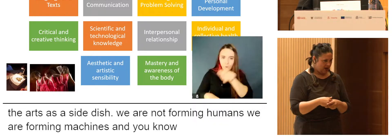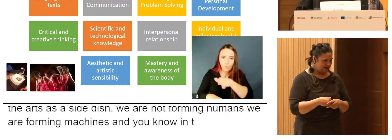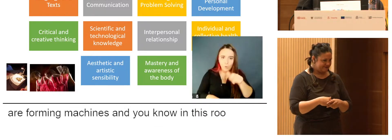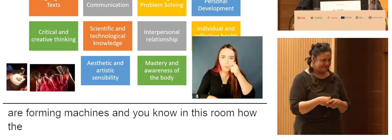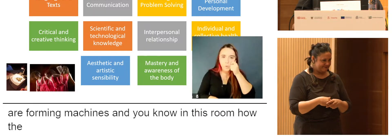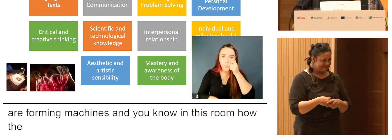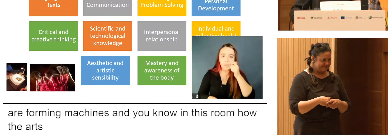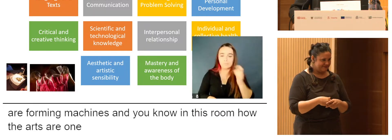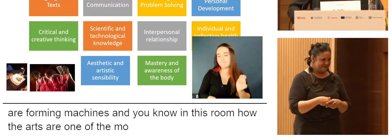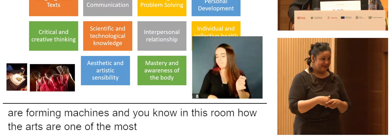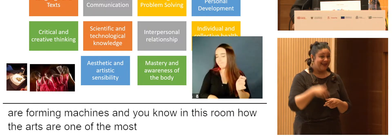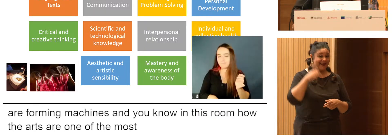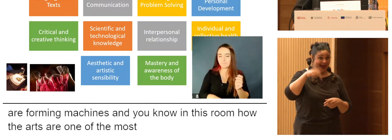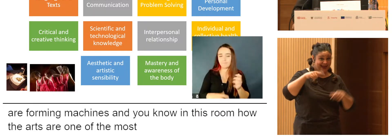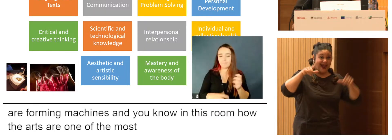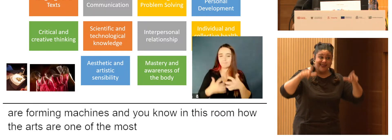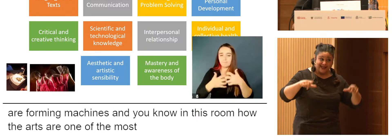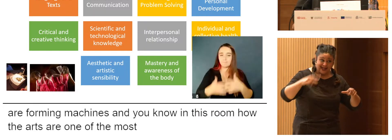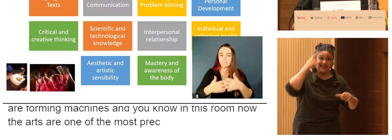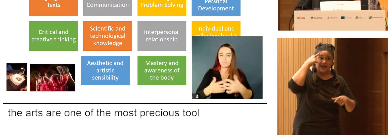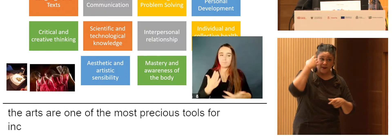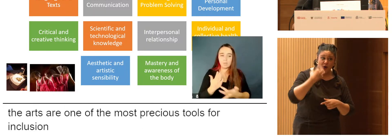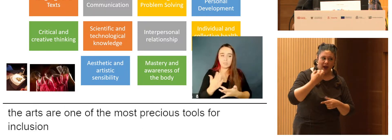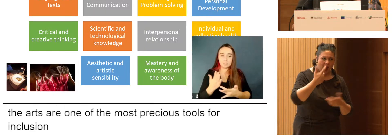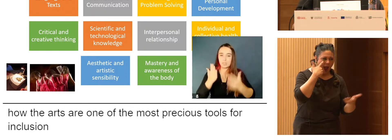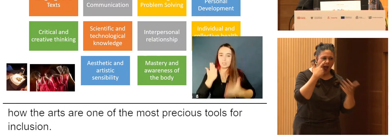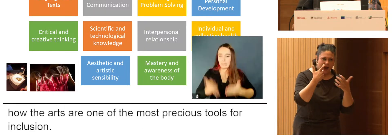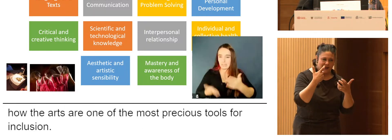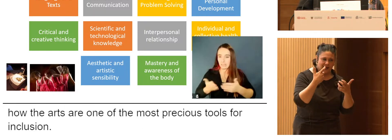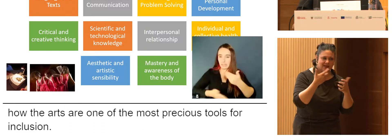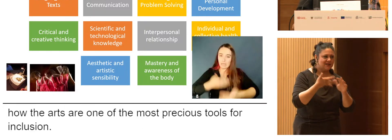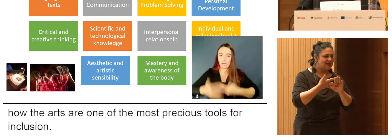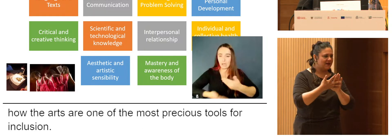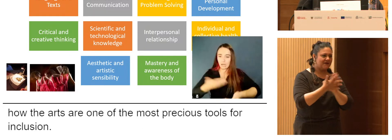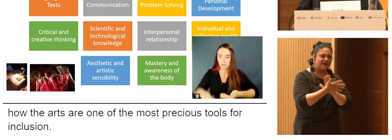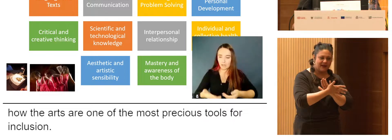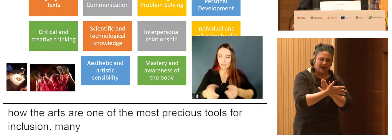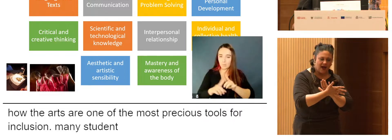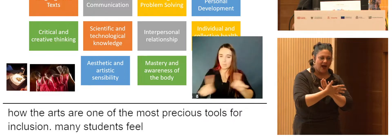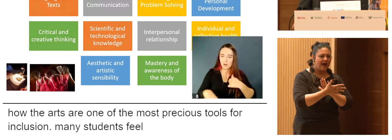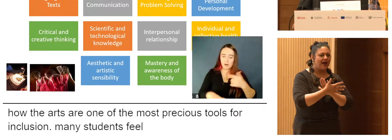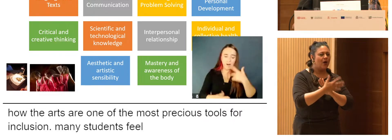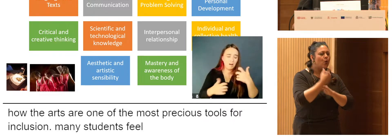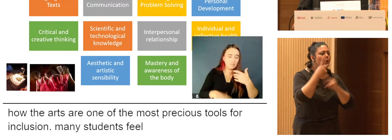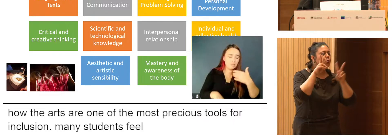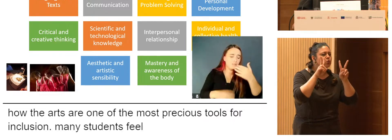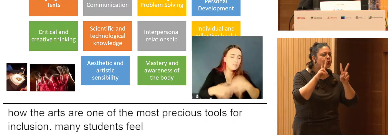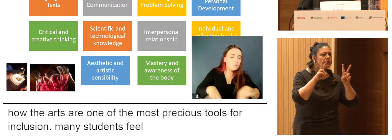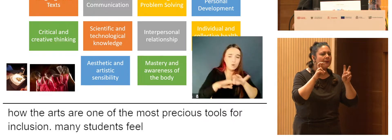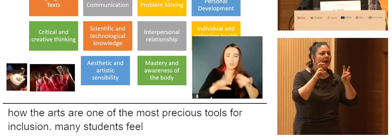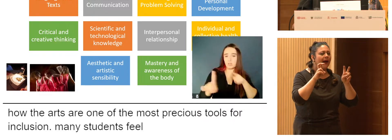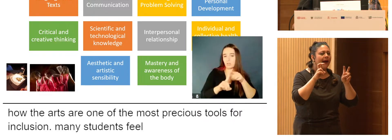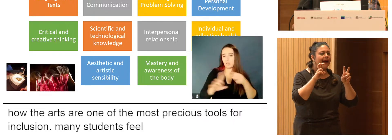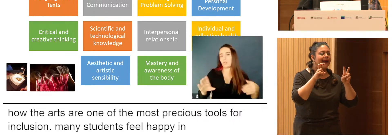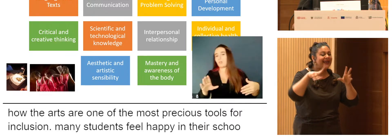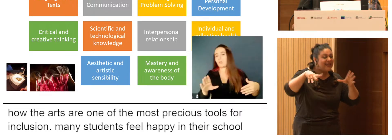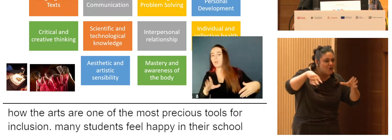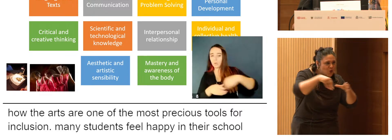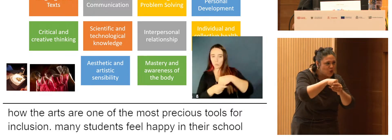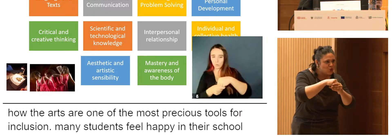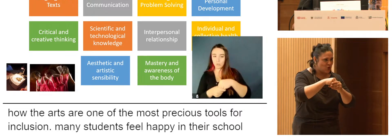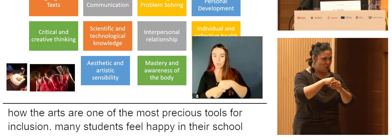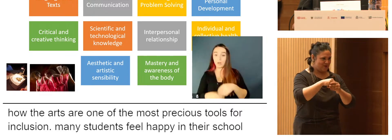the most precious tools for inclusion. Many students feel happy in their school or feel that